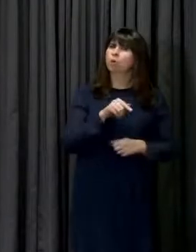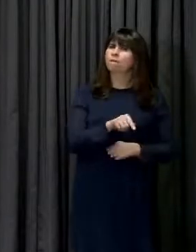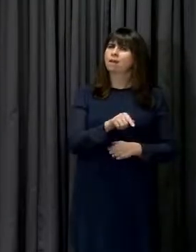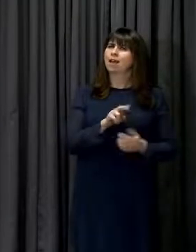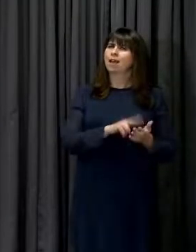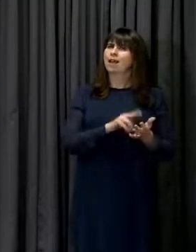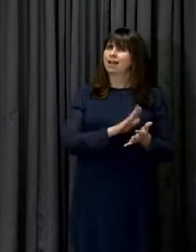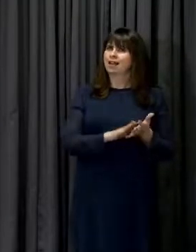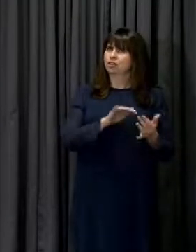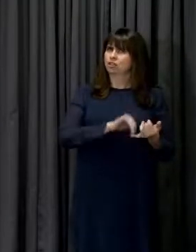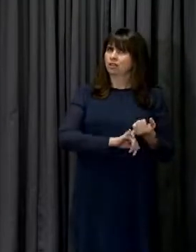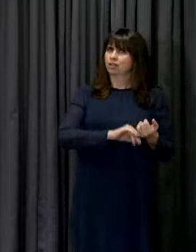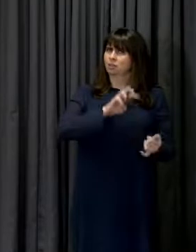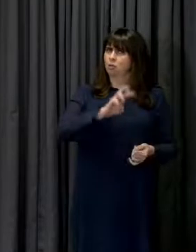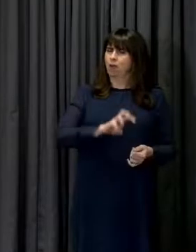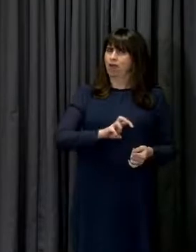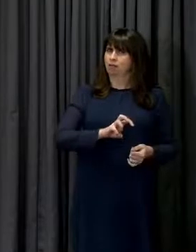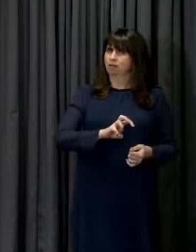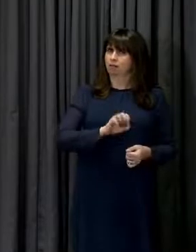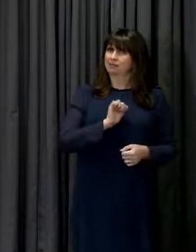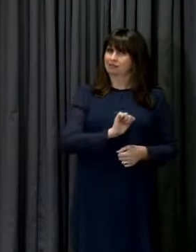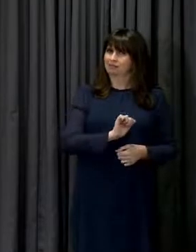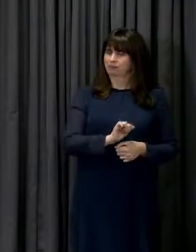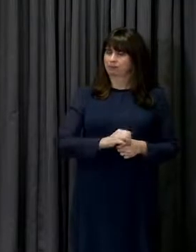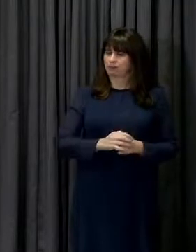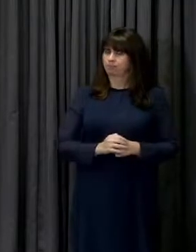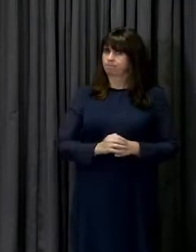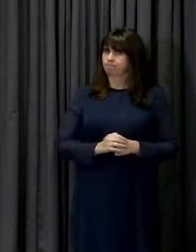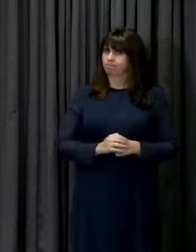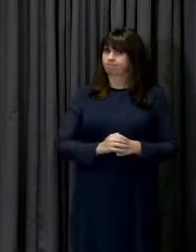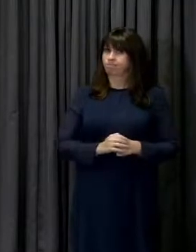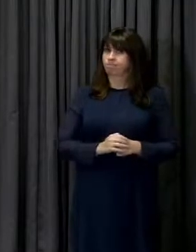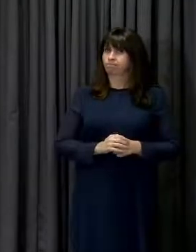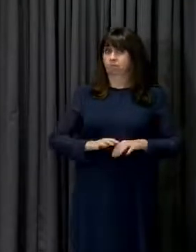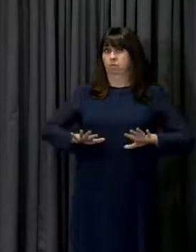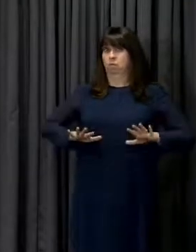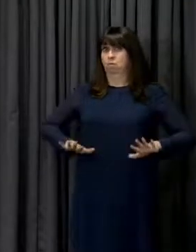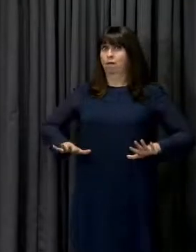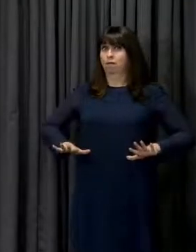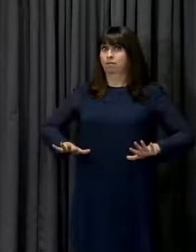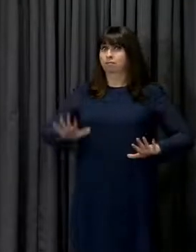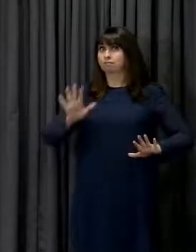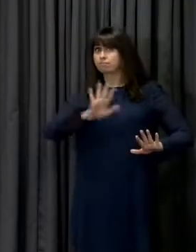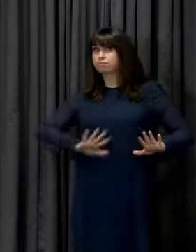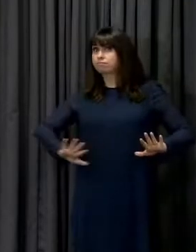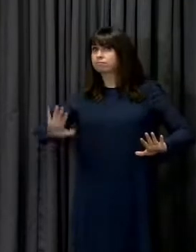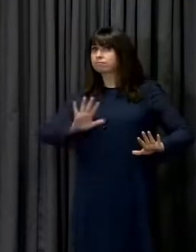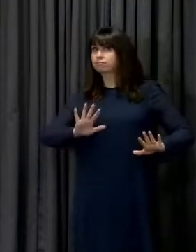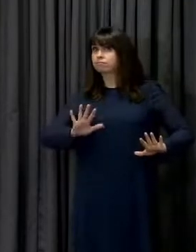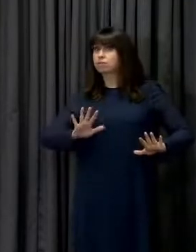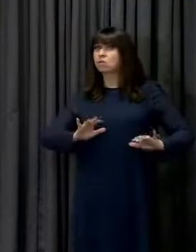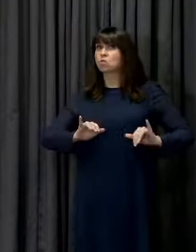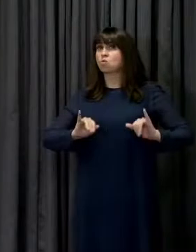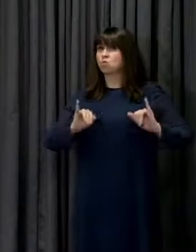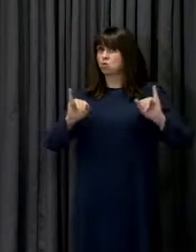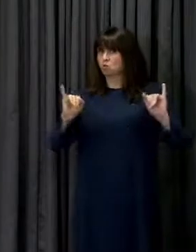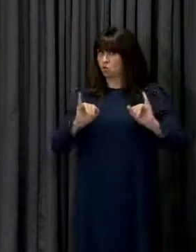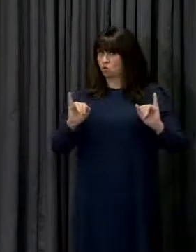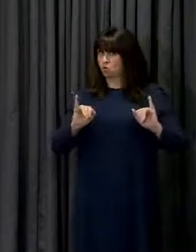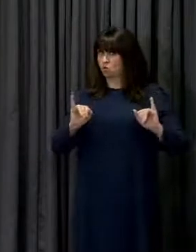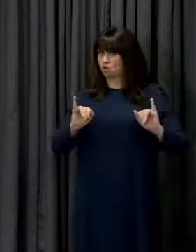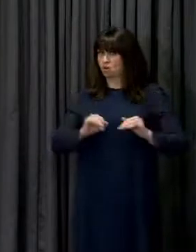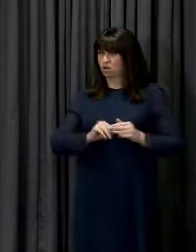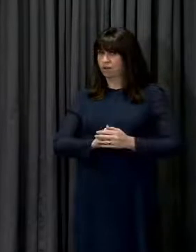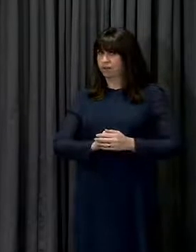upon NHS Wales. The situation in Wales is very serious.